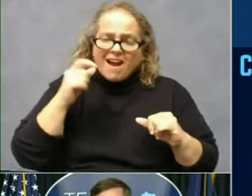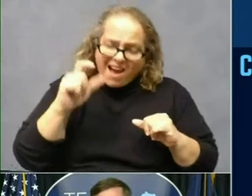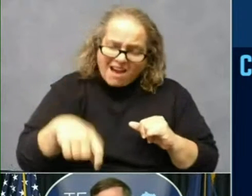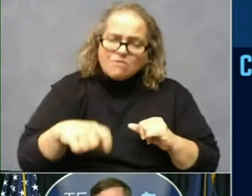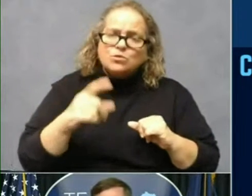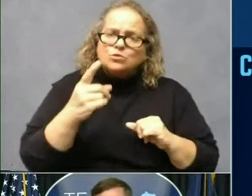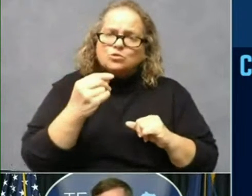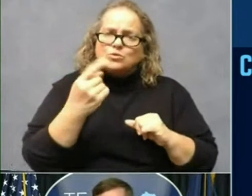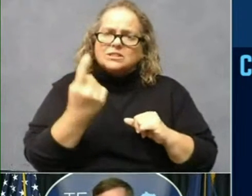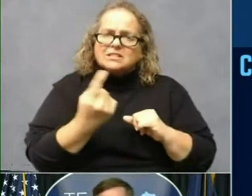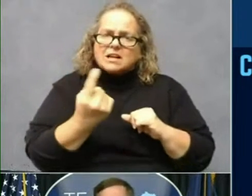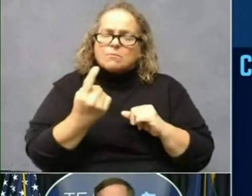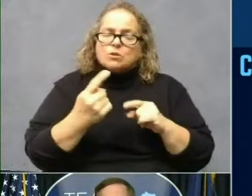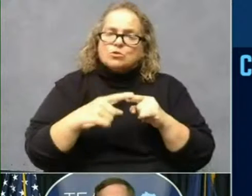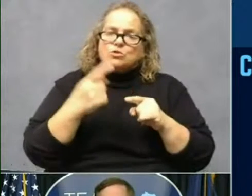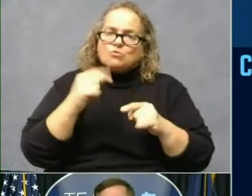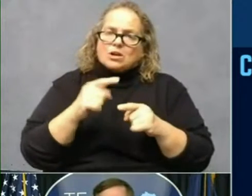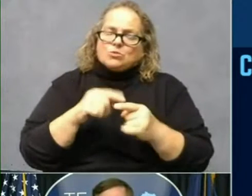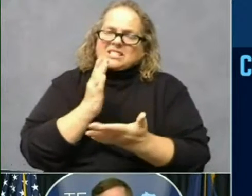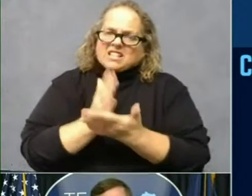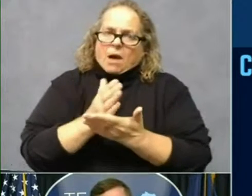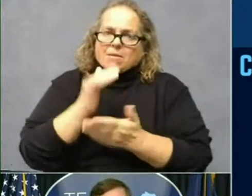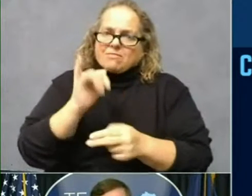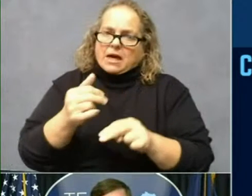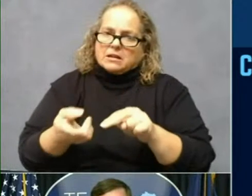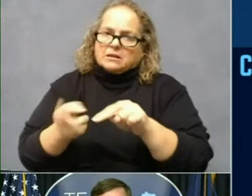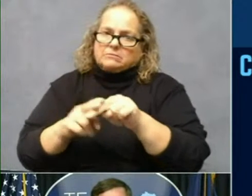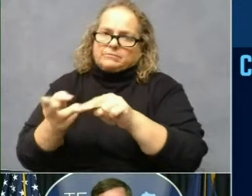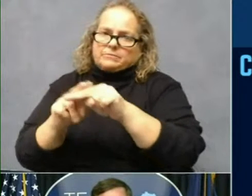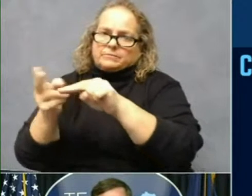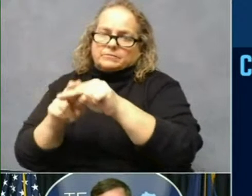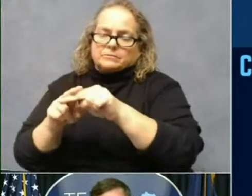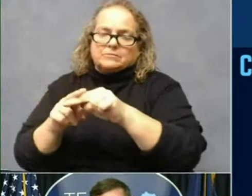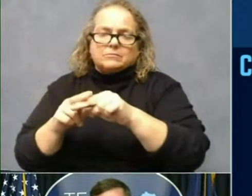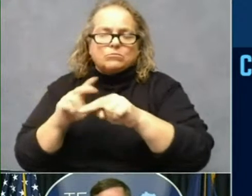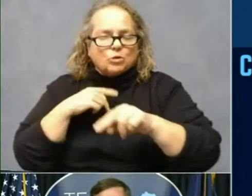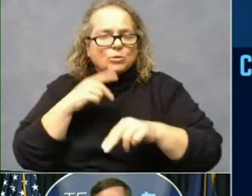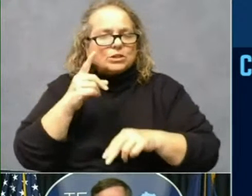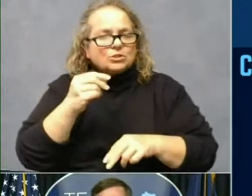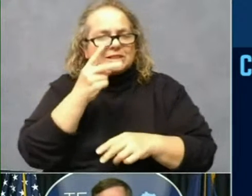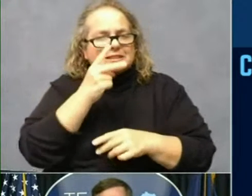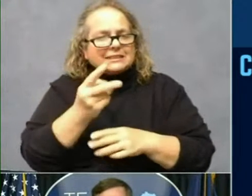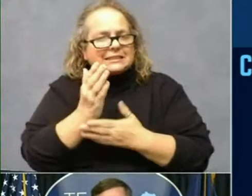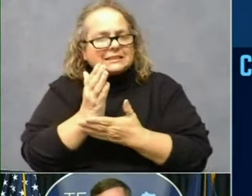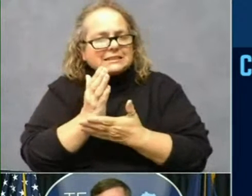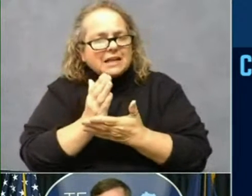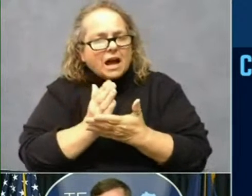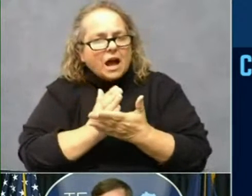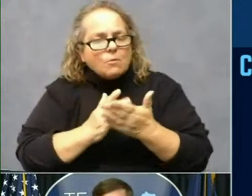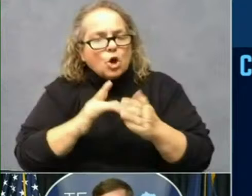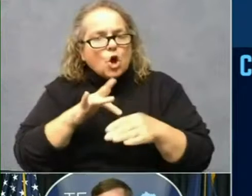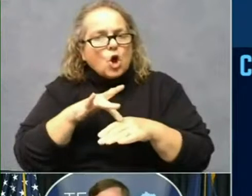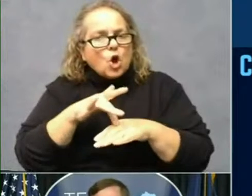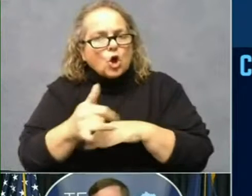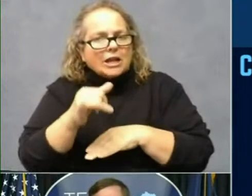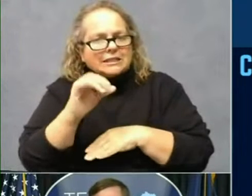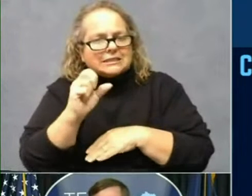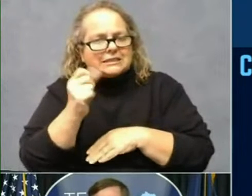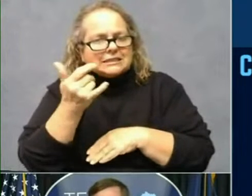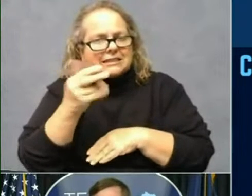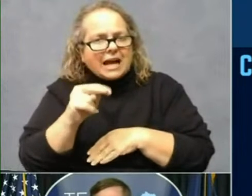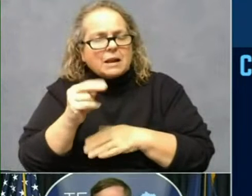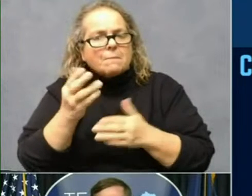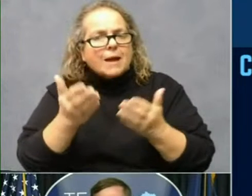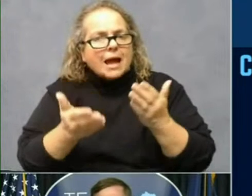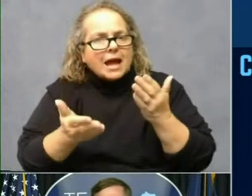are working to do that. We just have to hope and watch to see how many of our families